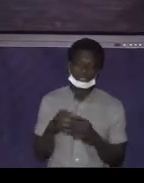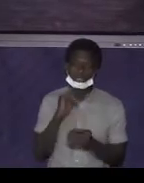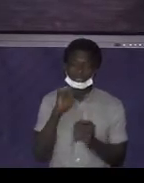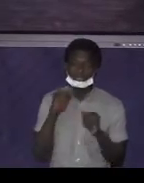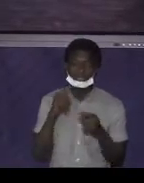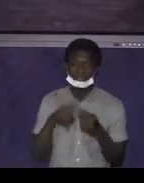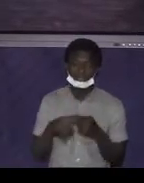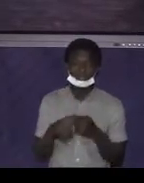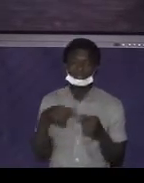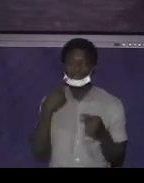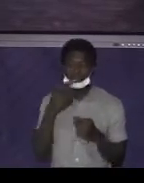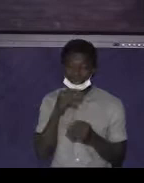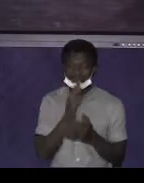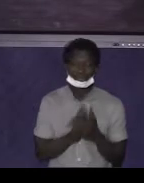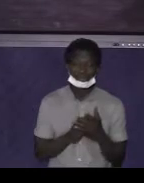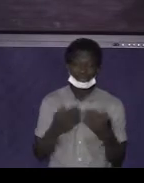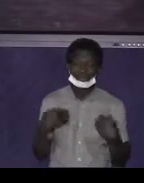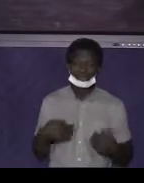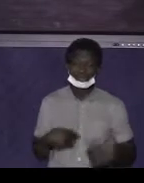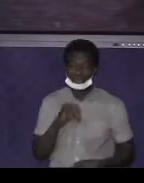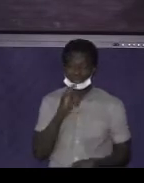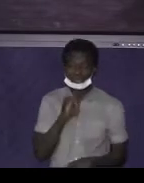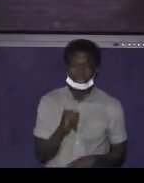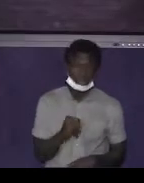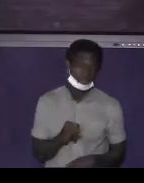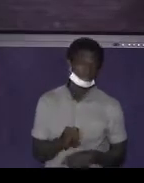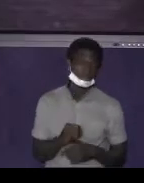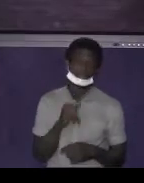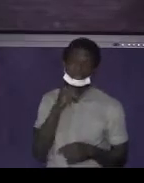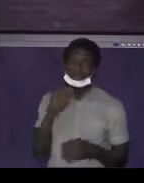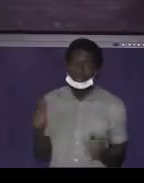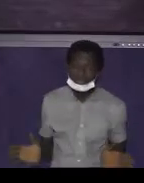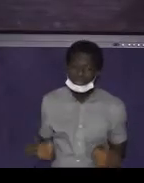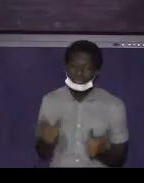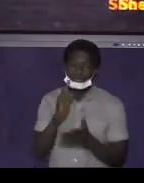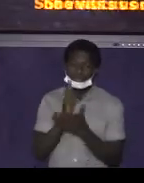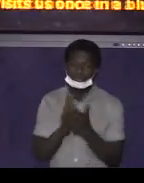that somebody is discouraging someone, then you're right.